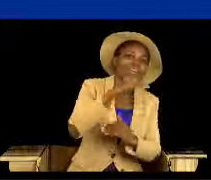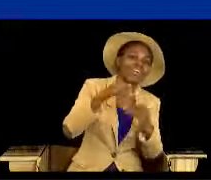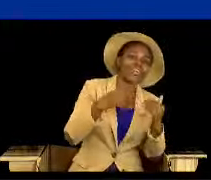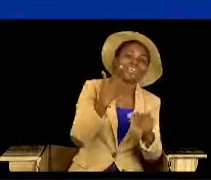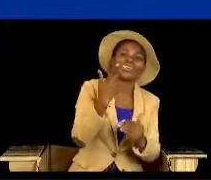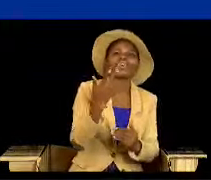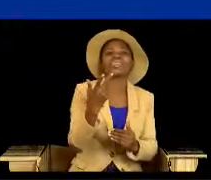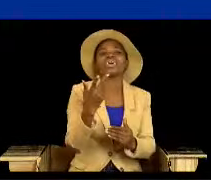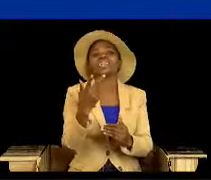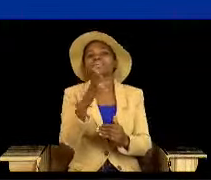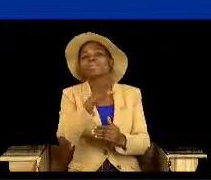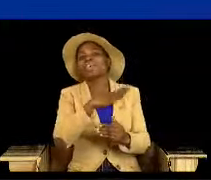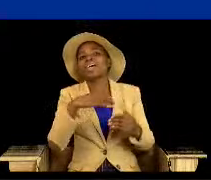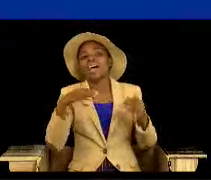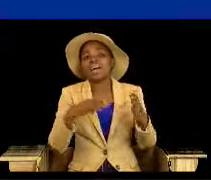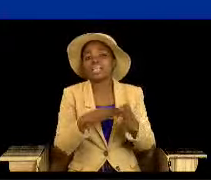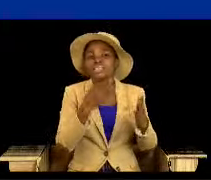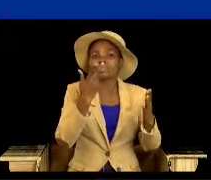the